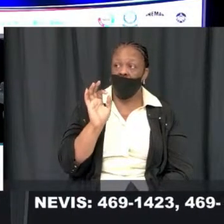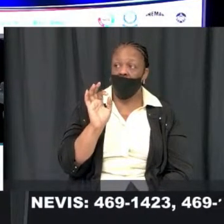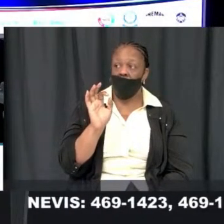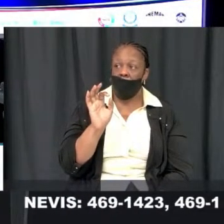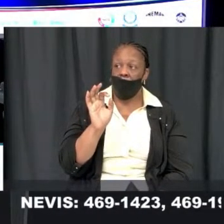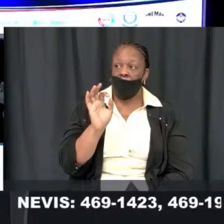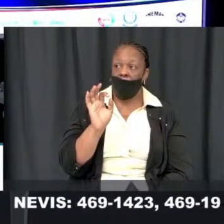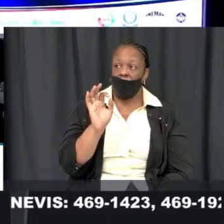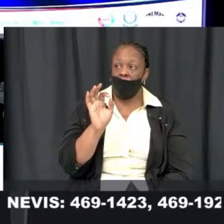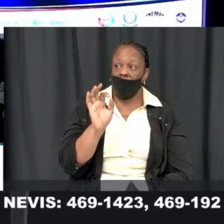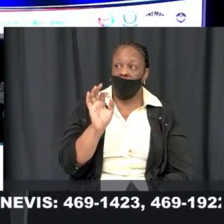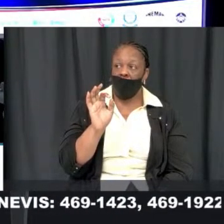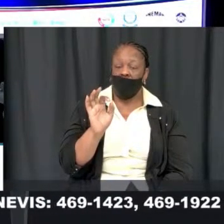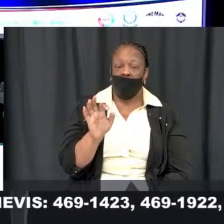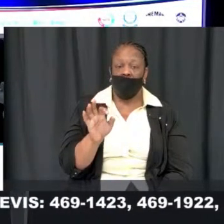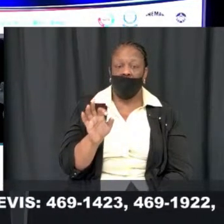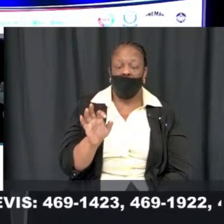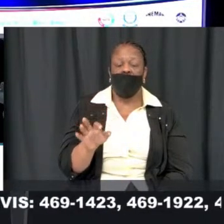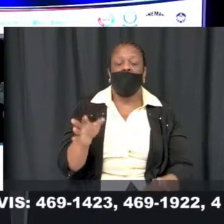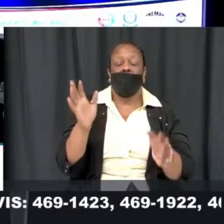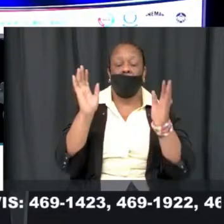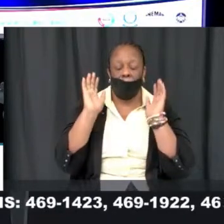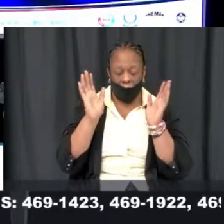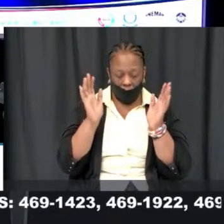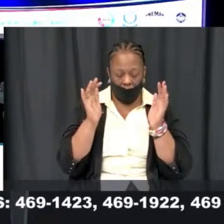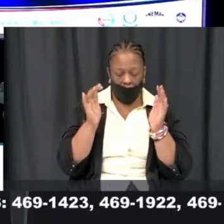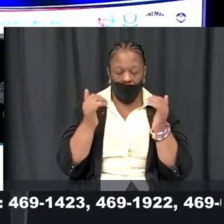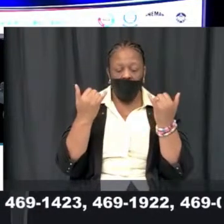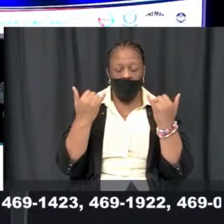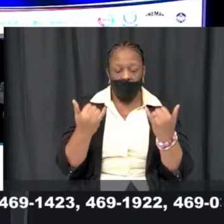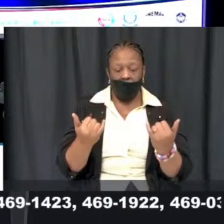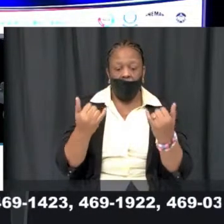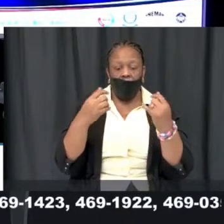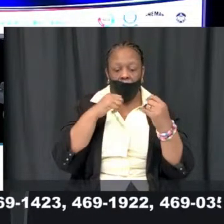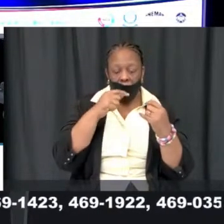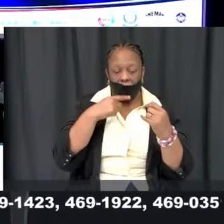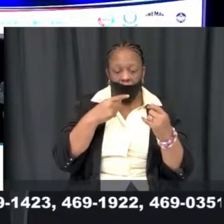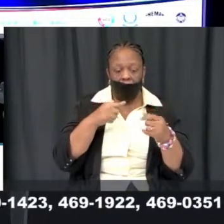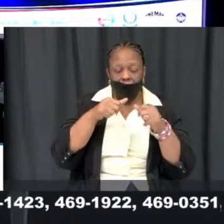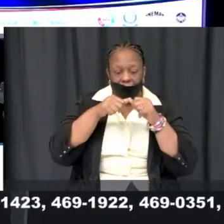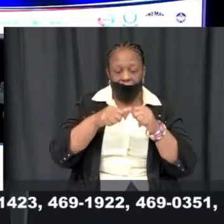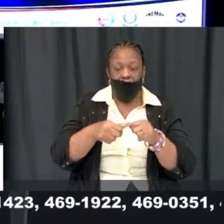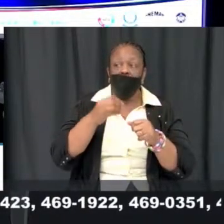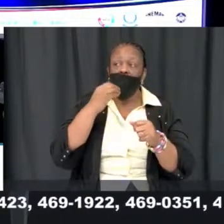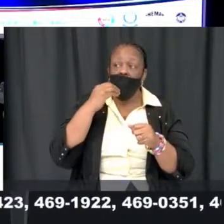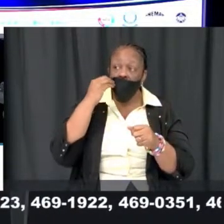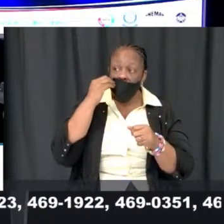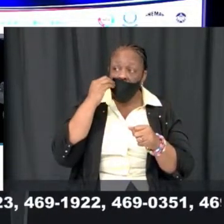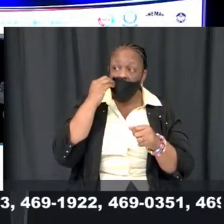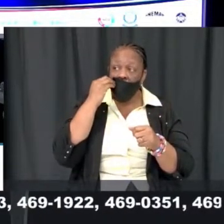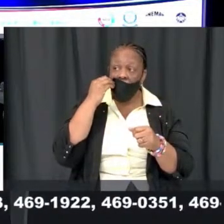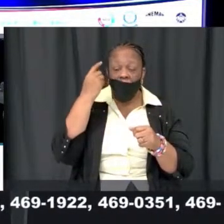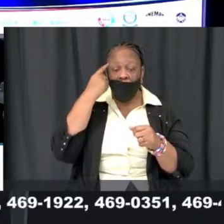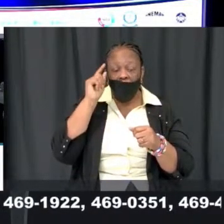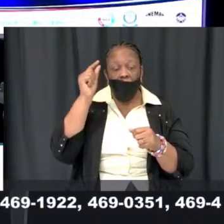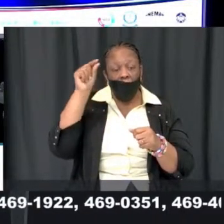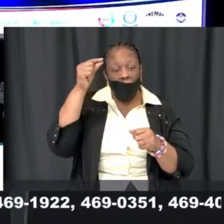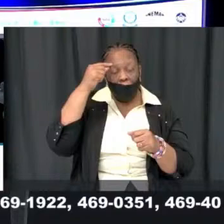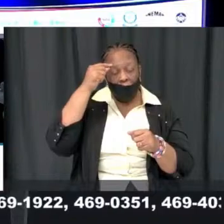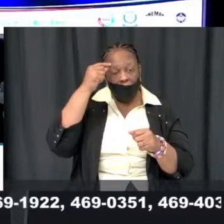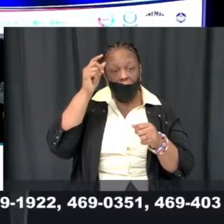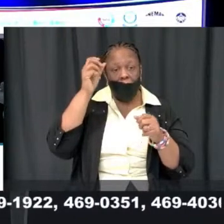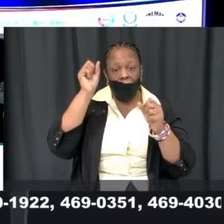government, to which is the largest employer and the private sector. Workers should remain at home unless